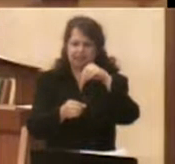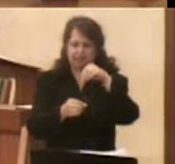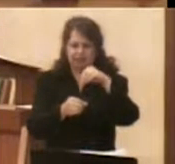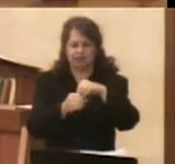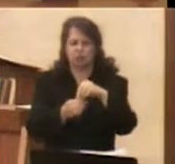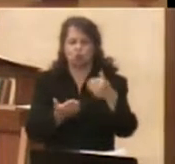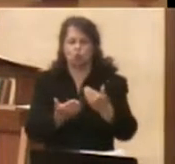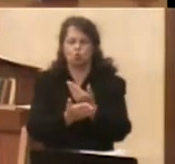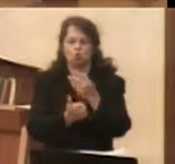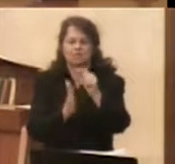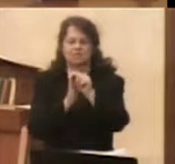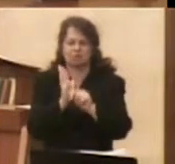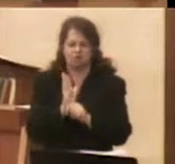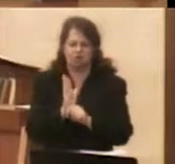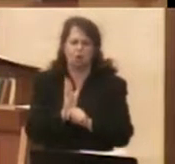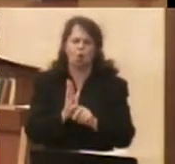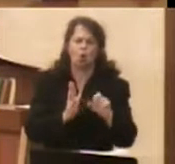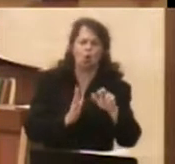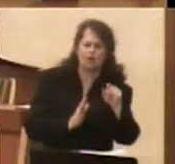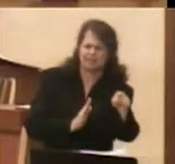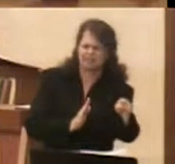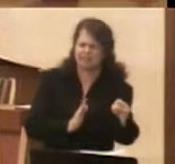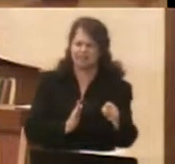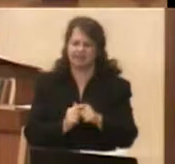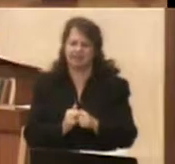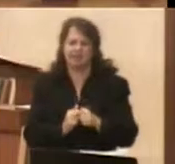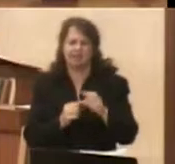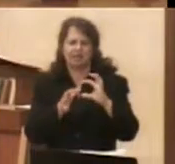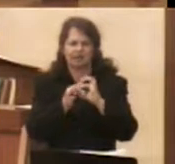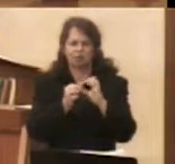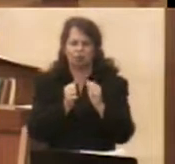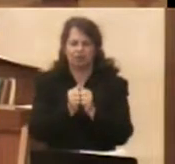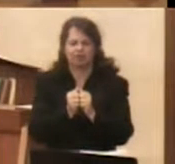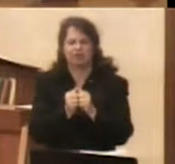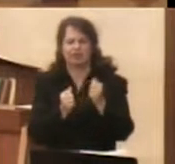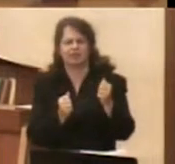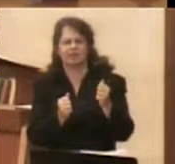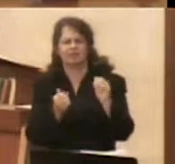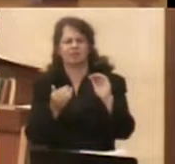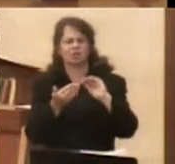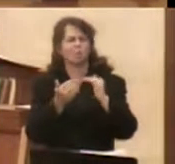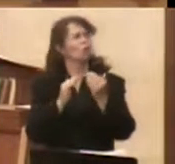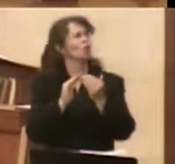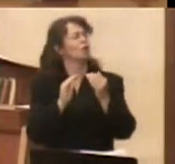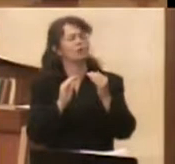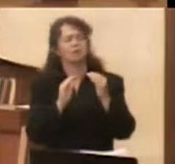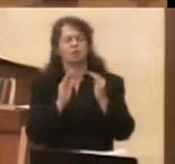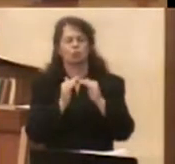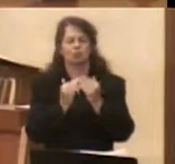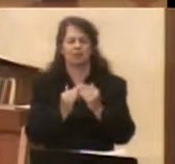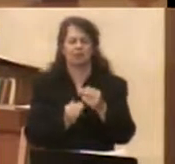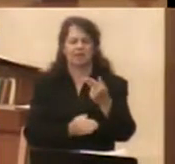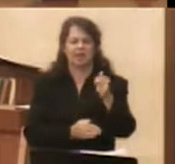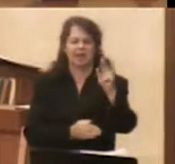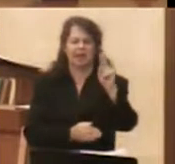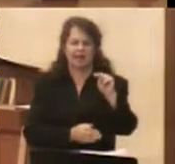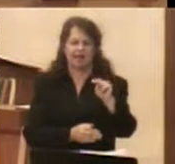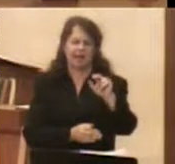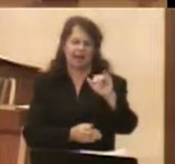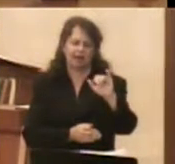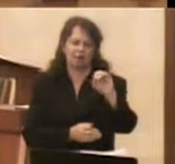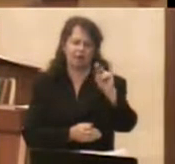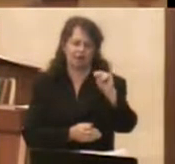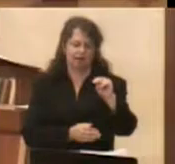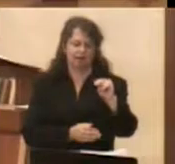is he a part of the Johannine community, a community who is raised in a theological line of thinking with the writer of the book